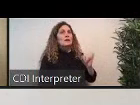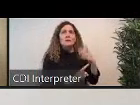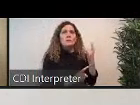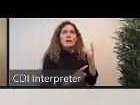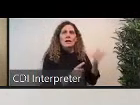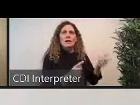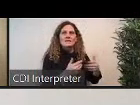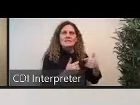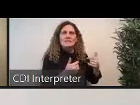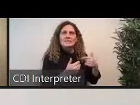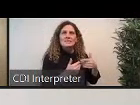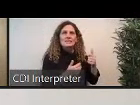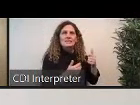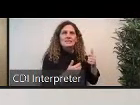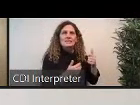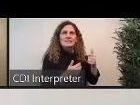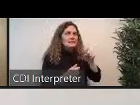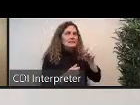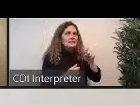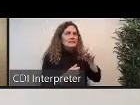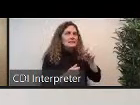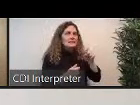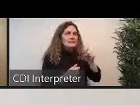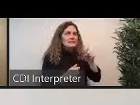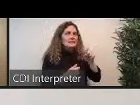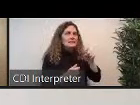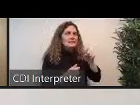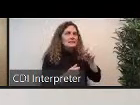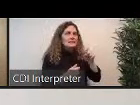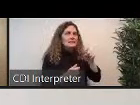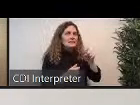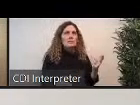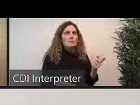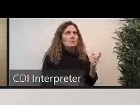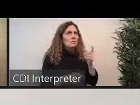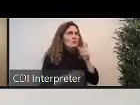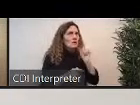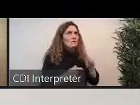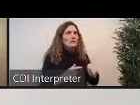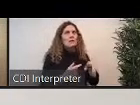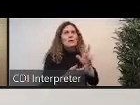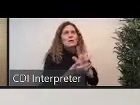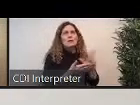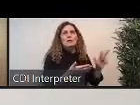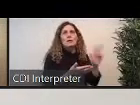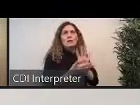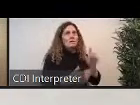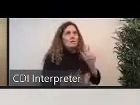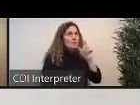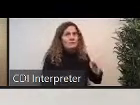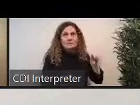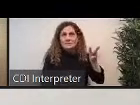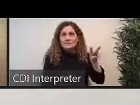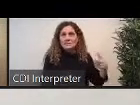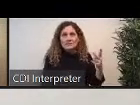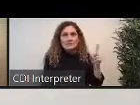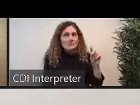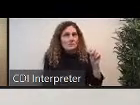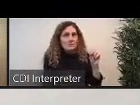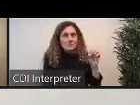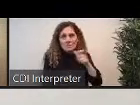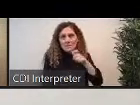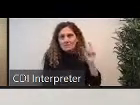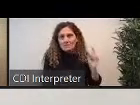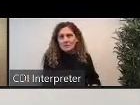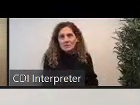to administer. It's a single dose. You don't have to think about 3 weeks or 4 weeks out giving a second dose. And it'll help with the volume issue